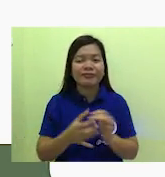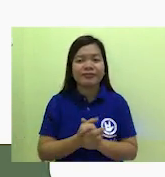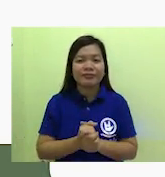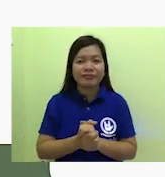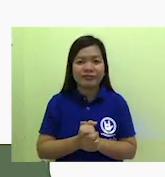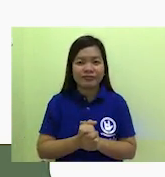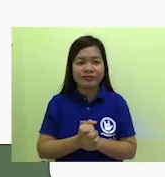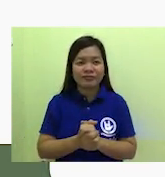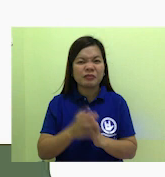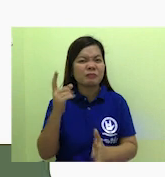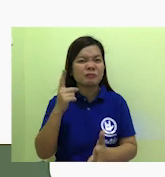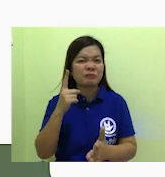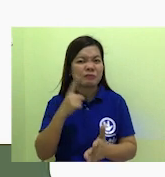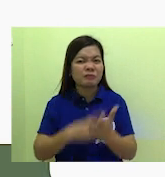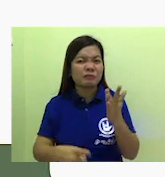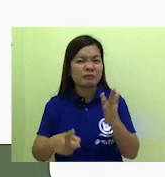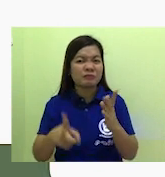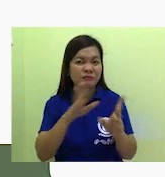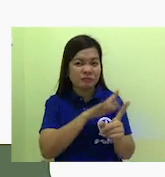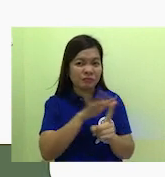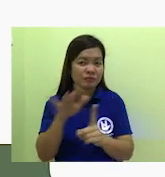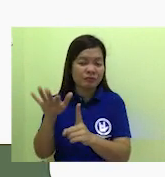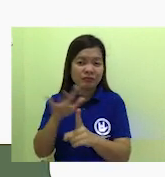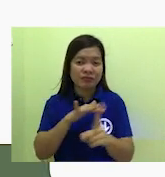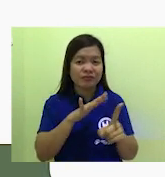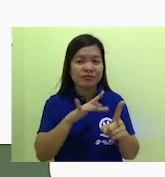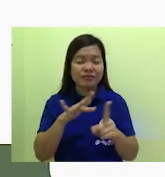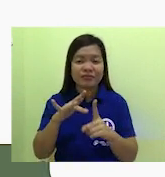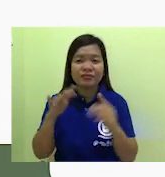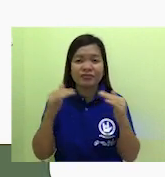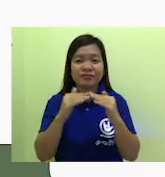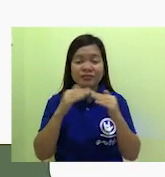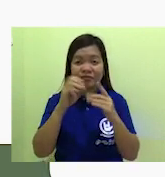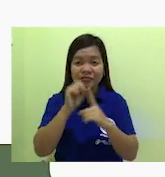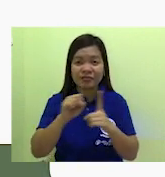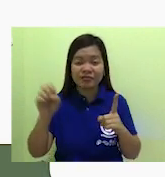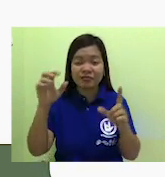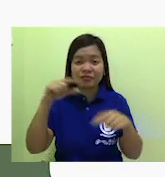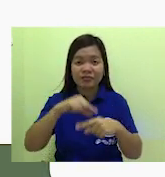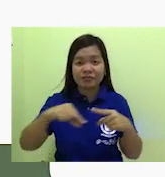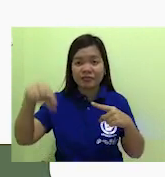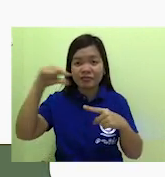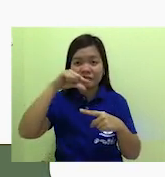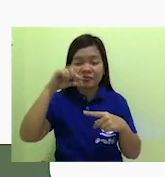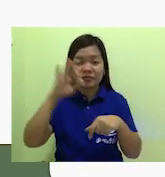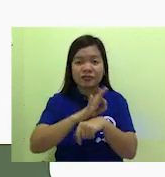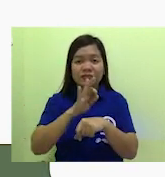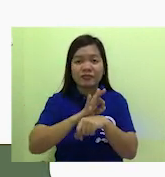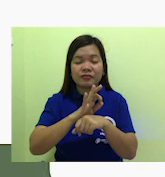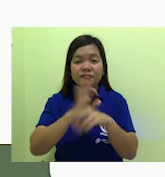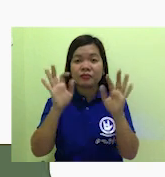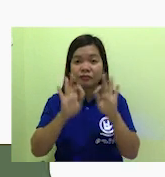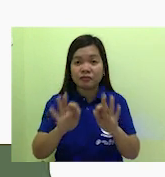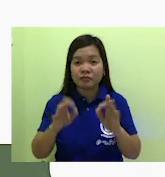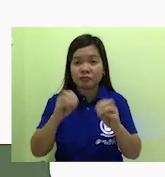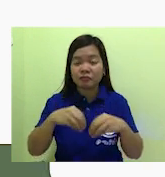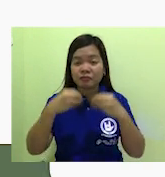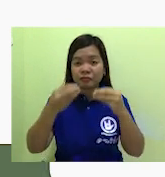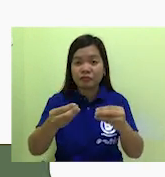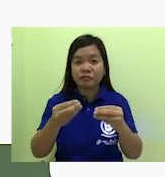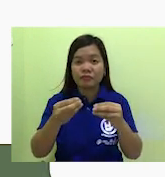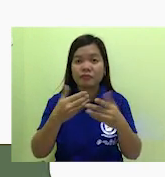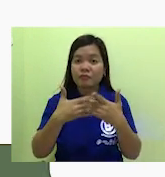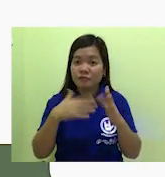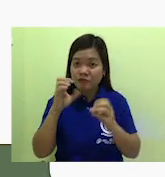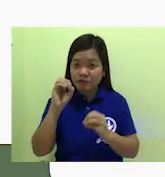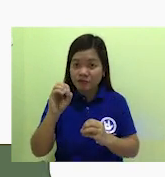Now, what have you noticed with the equation of the quadratic function formed given the zeros and the table